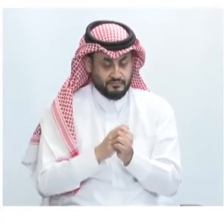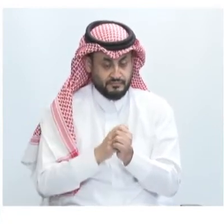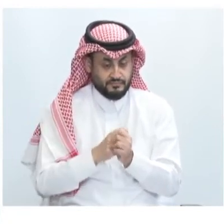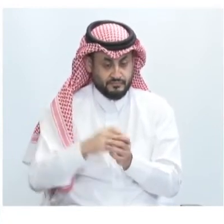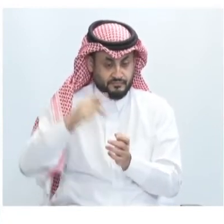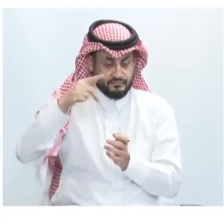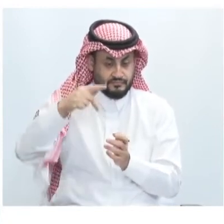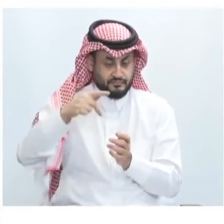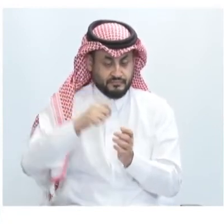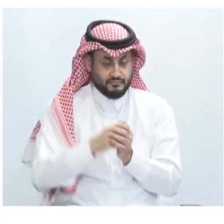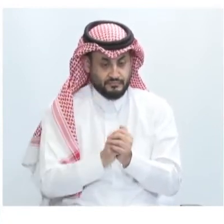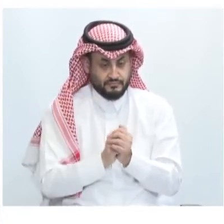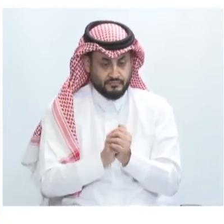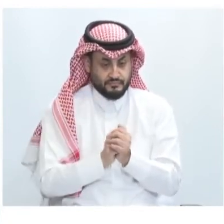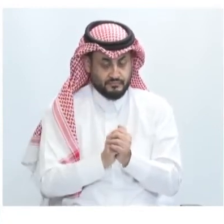P,